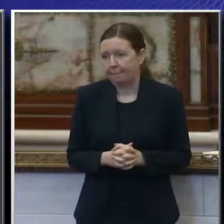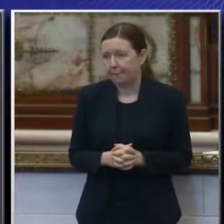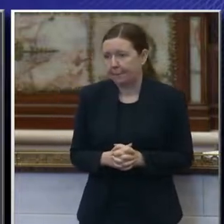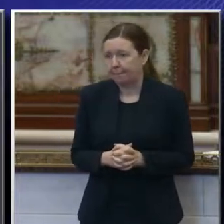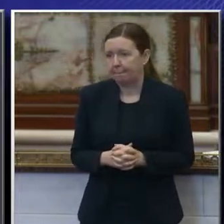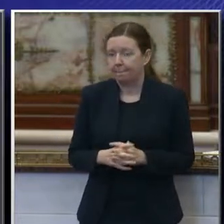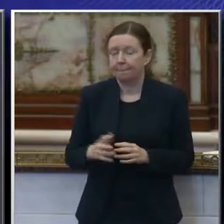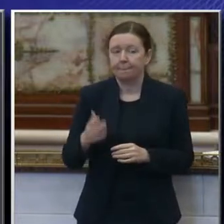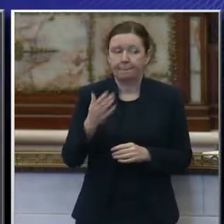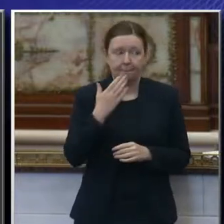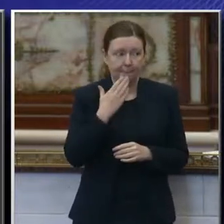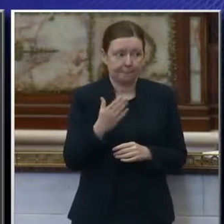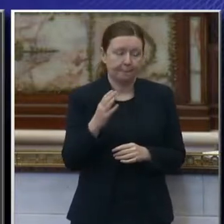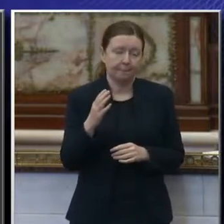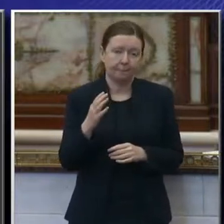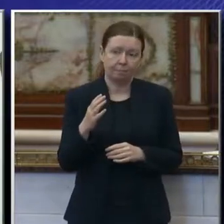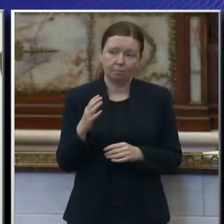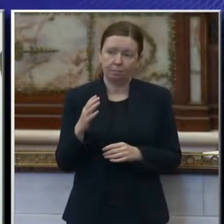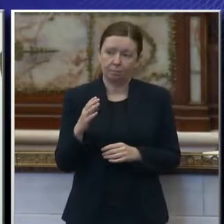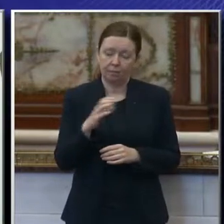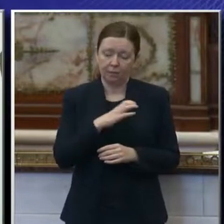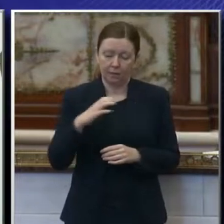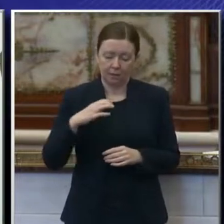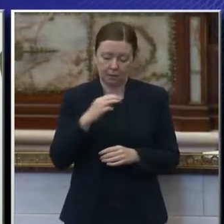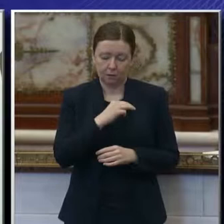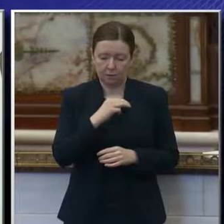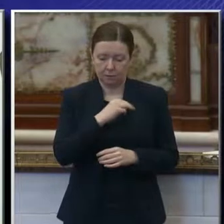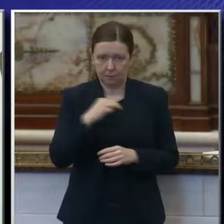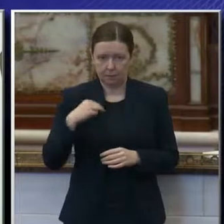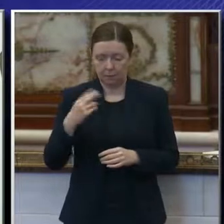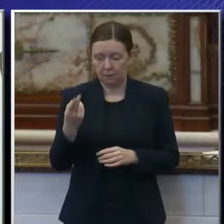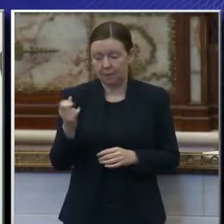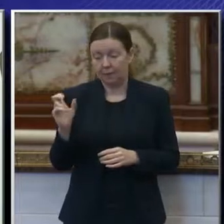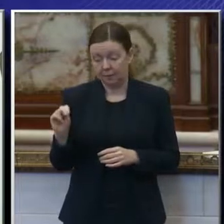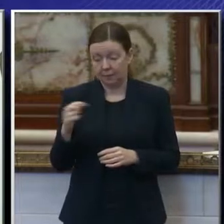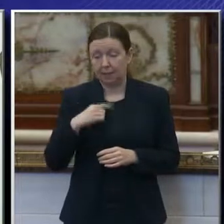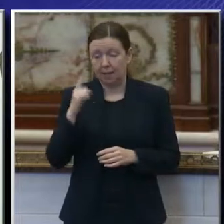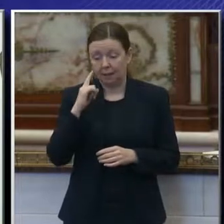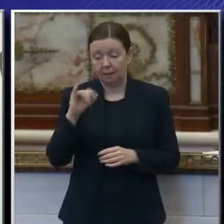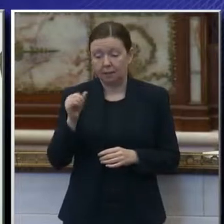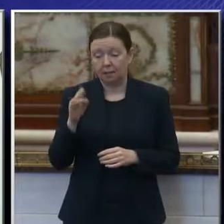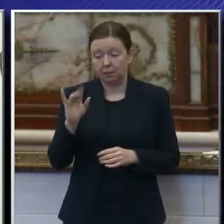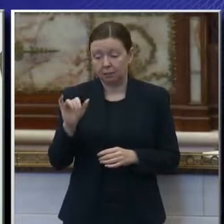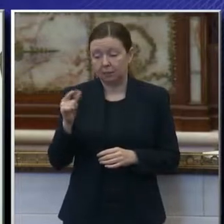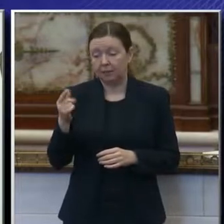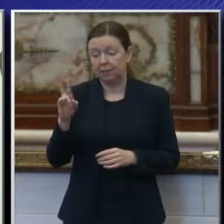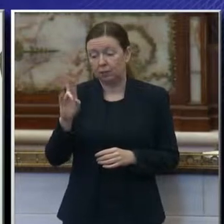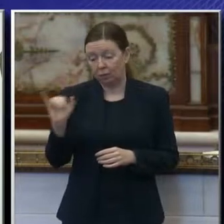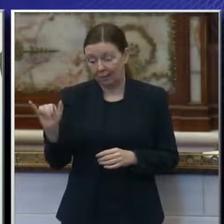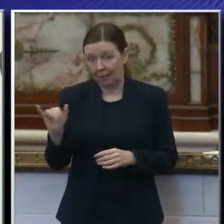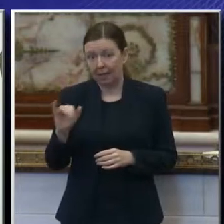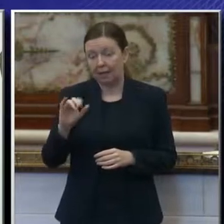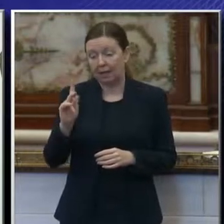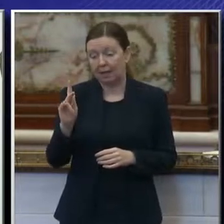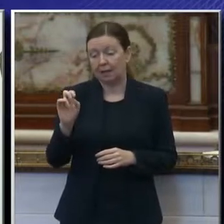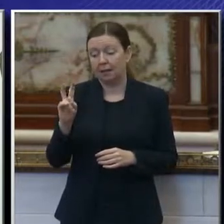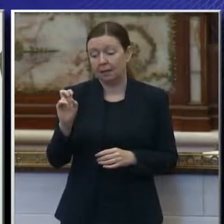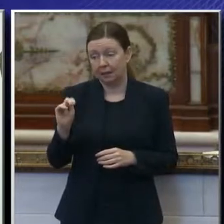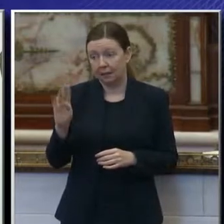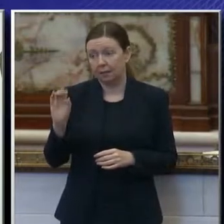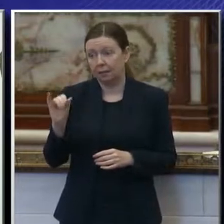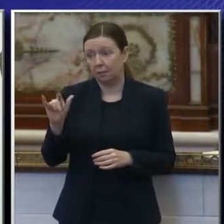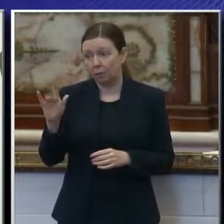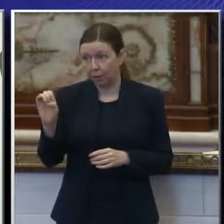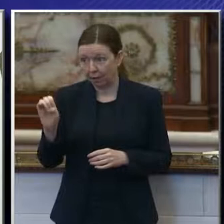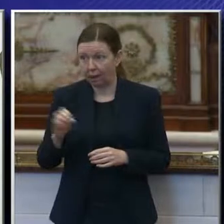Thank you, Mr. Councilmember Heenan. I believe Jeremy Gray and Kevin Boyle, Jeremy